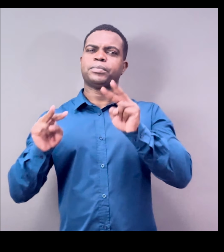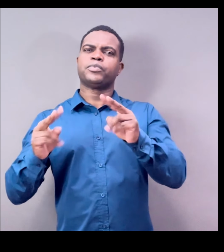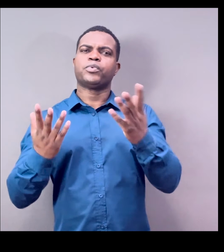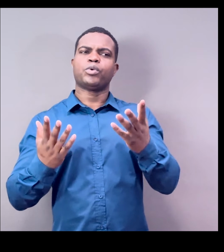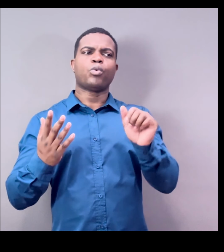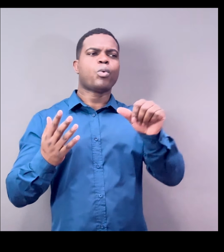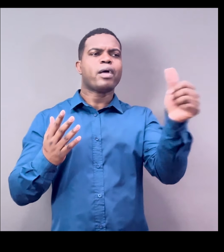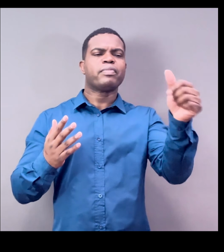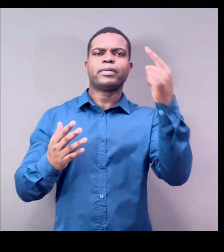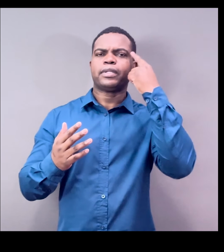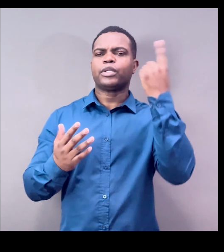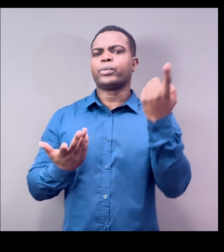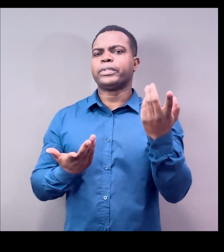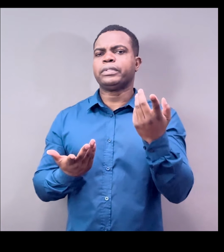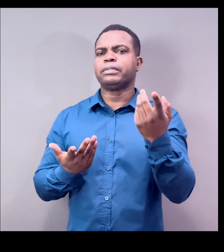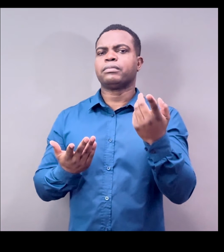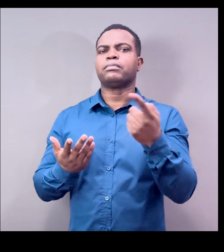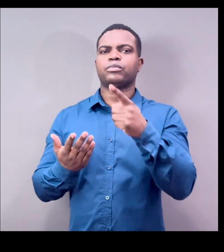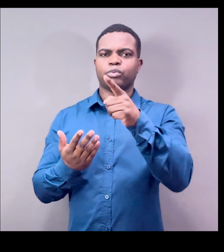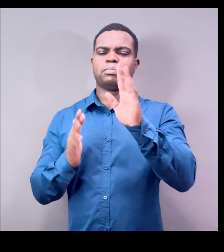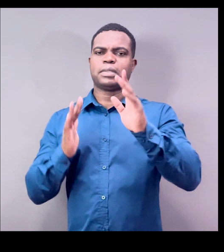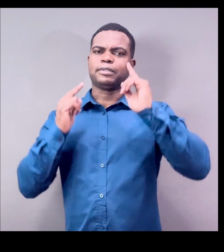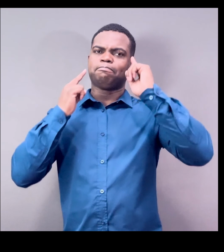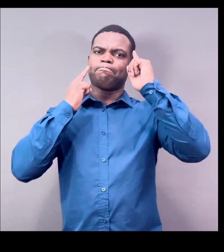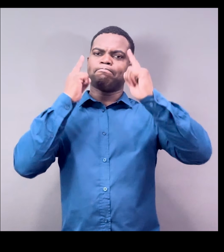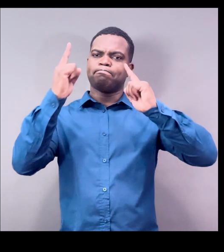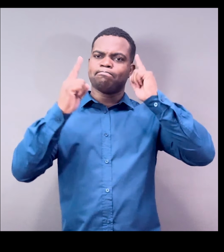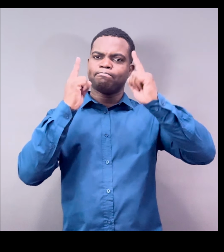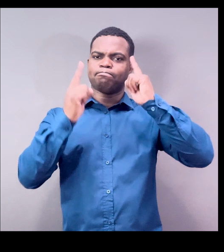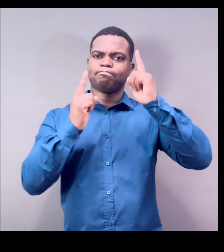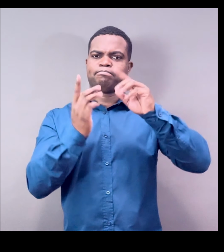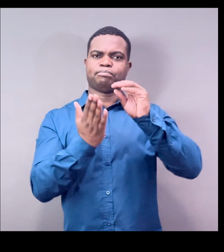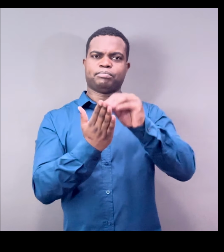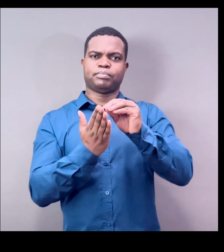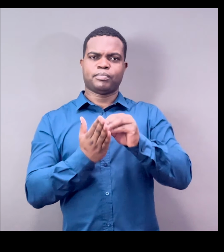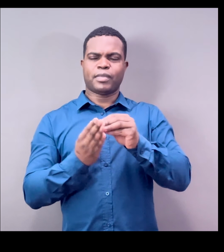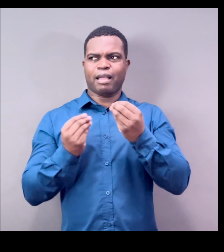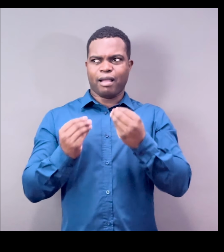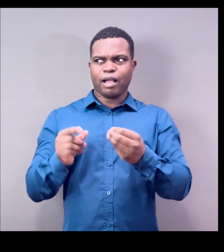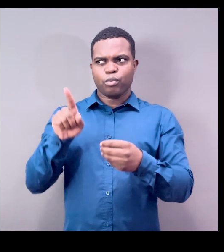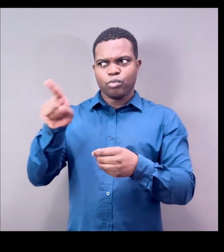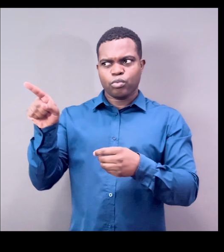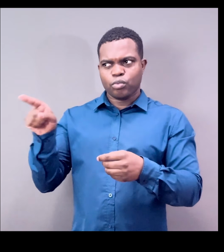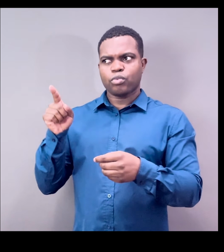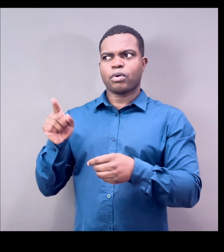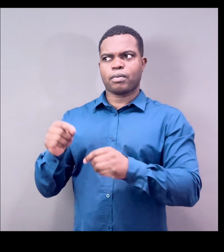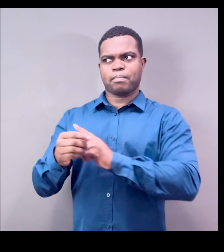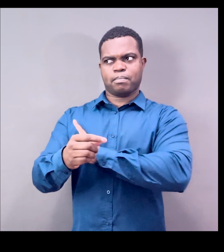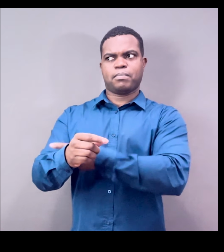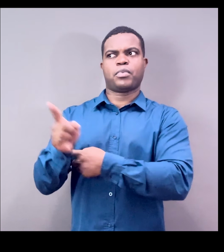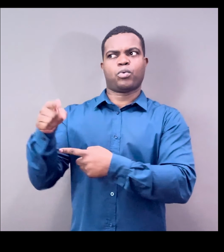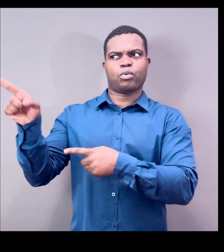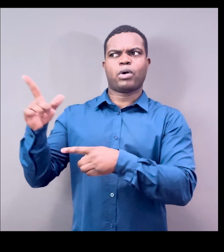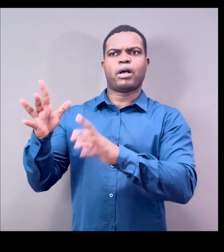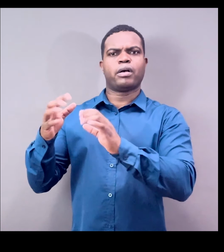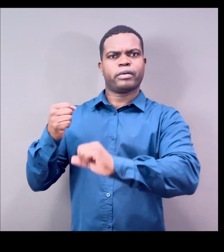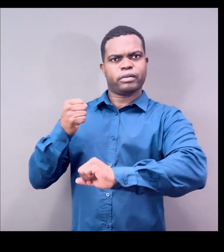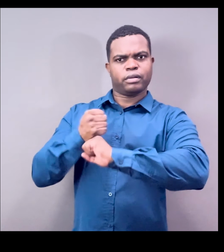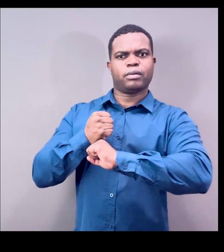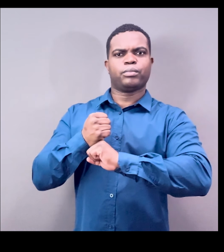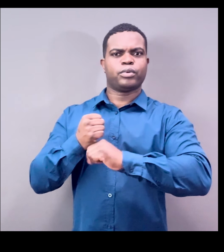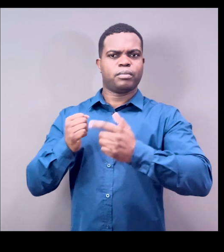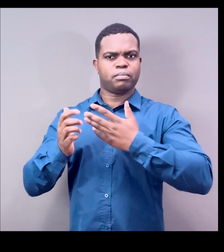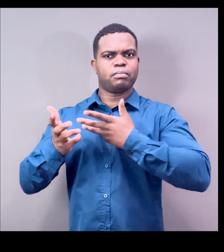question. Now, you need to start thinking about how you can get the buy-ins of people with